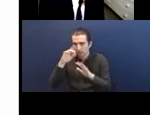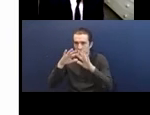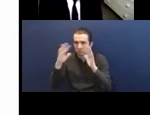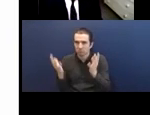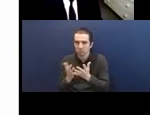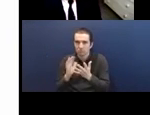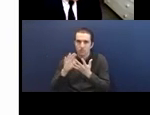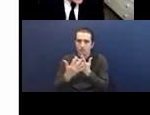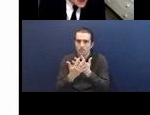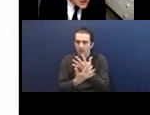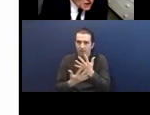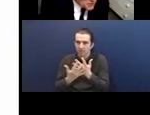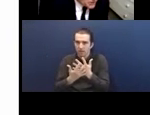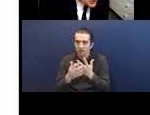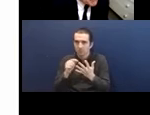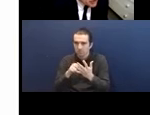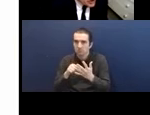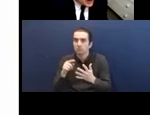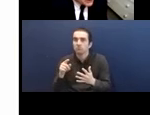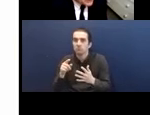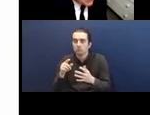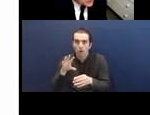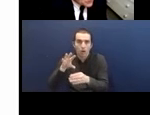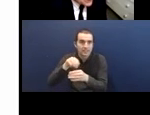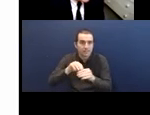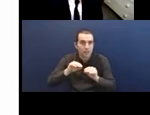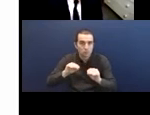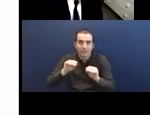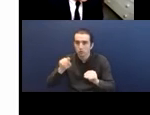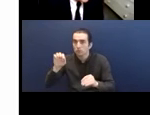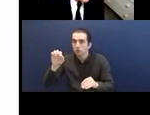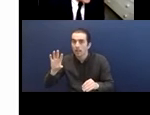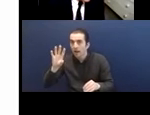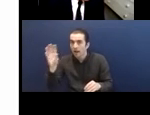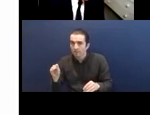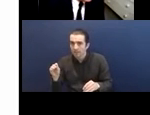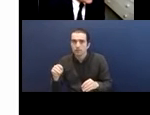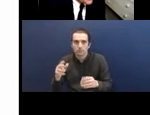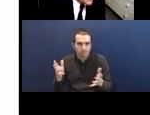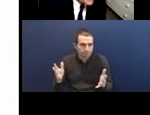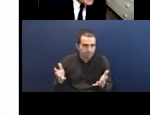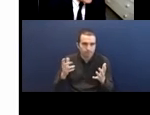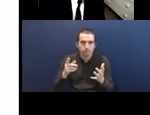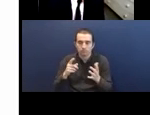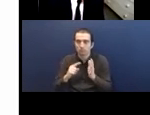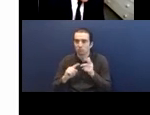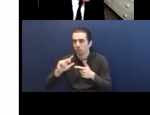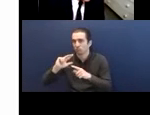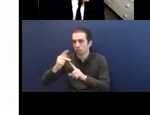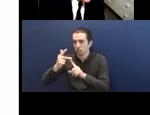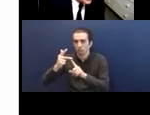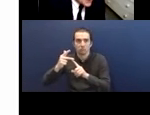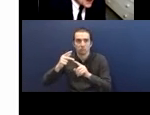Mumbai. The UNESCO had produced some really useful resources on teaching inclusively for